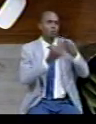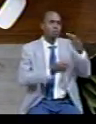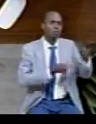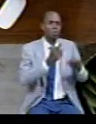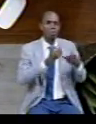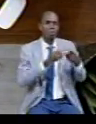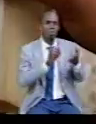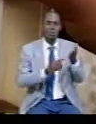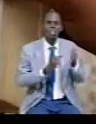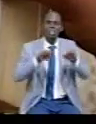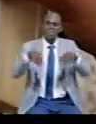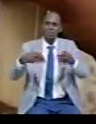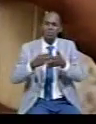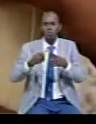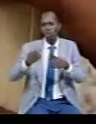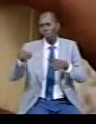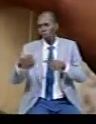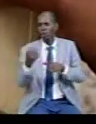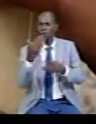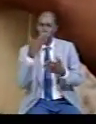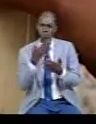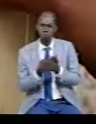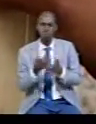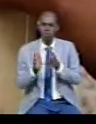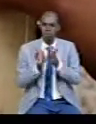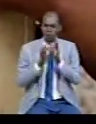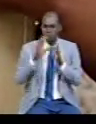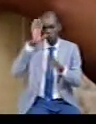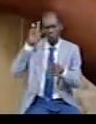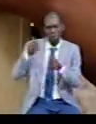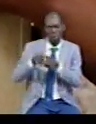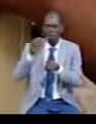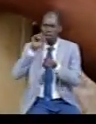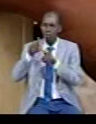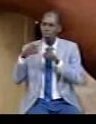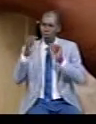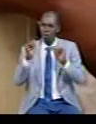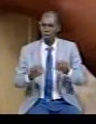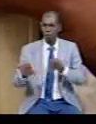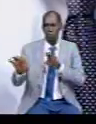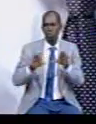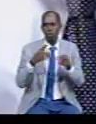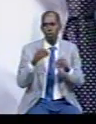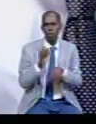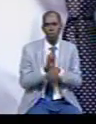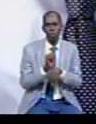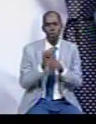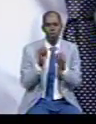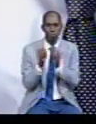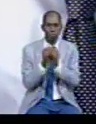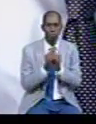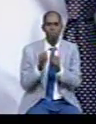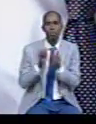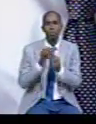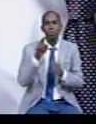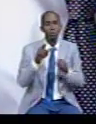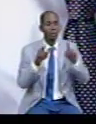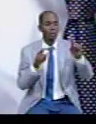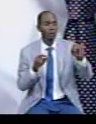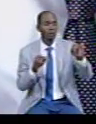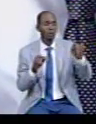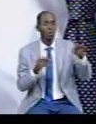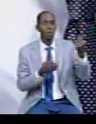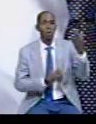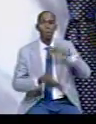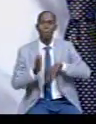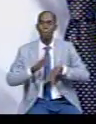trusted sister. Give it to a trusted brother who can do the follow-up alongside with you. Titus came back and gave a report and